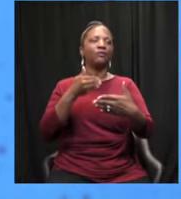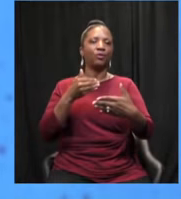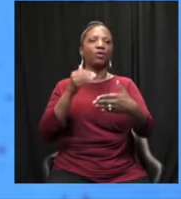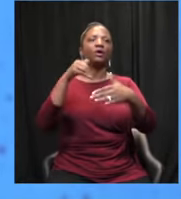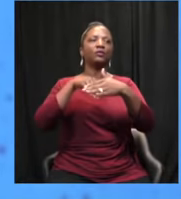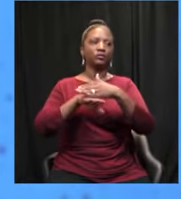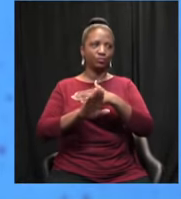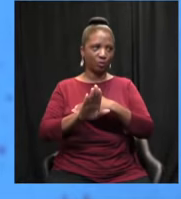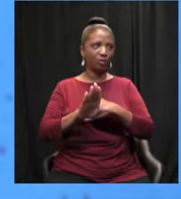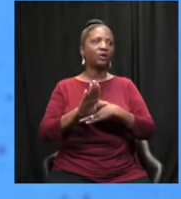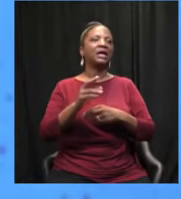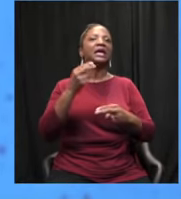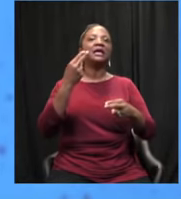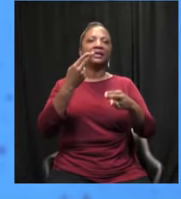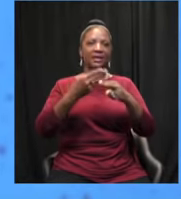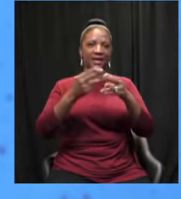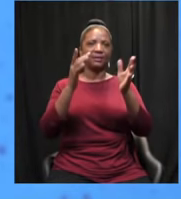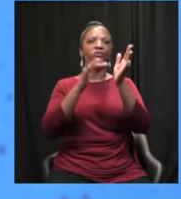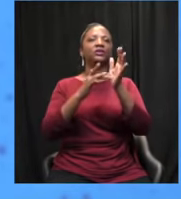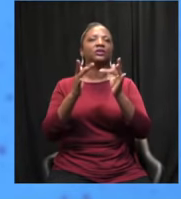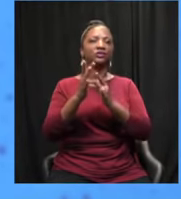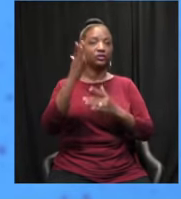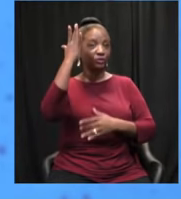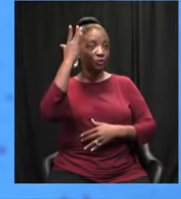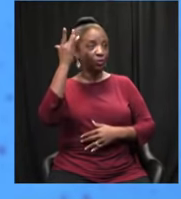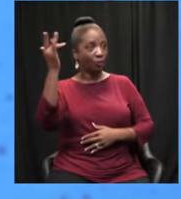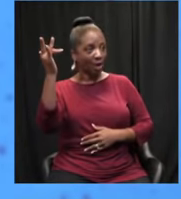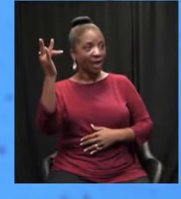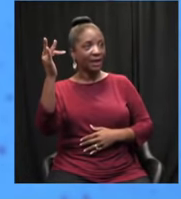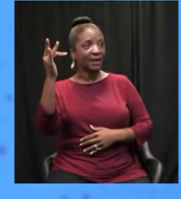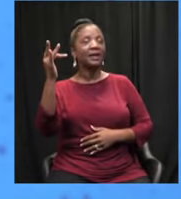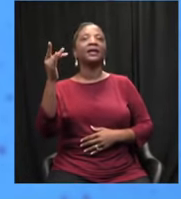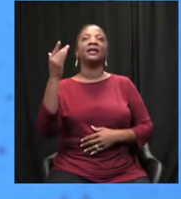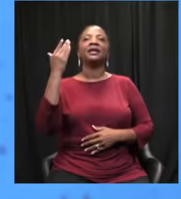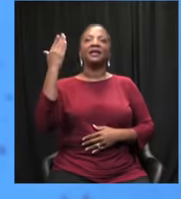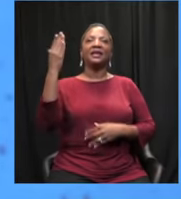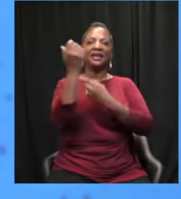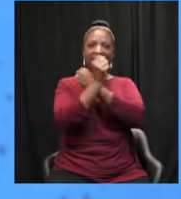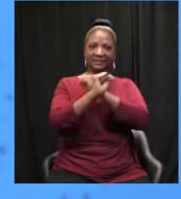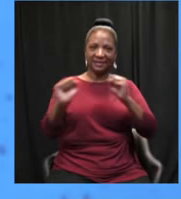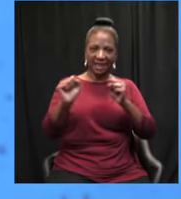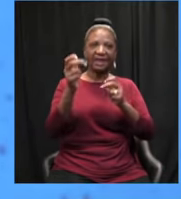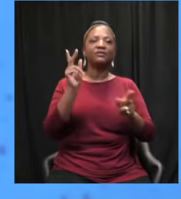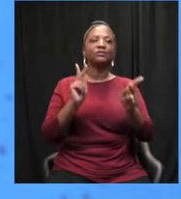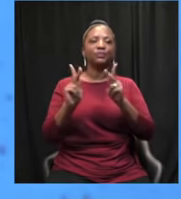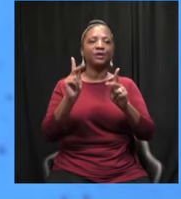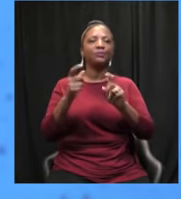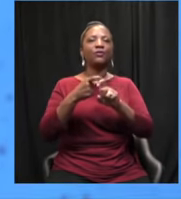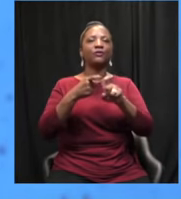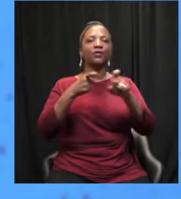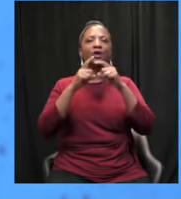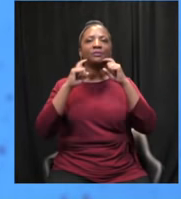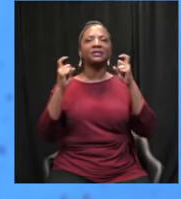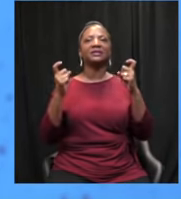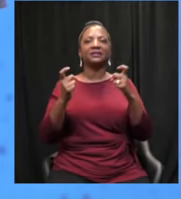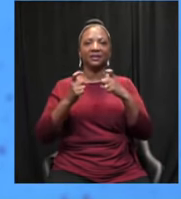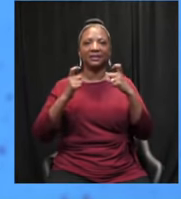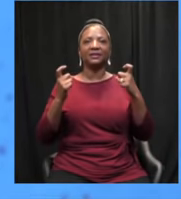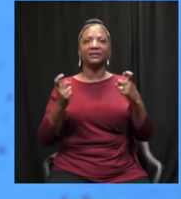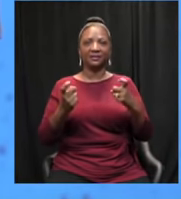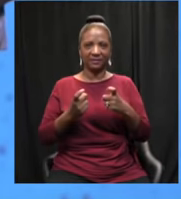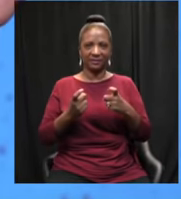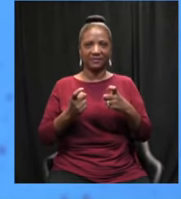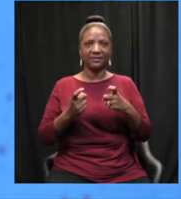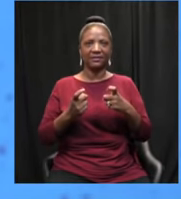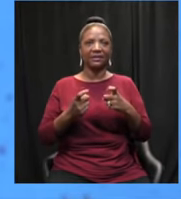he will save his people from their sins. This is the common name of Jesus. But then he has